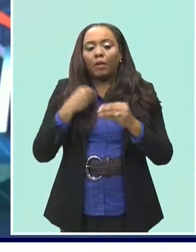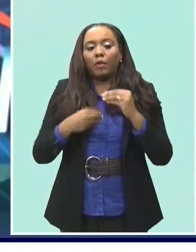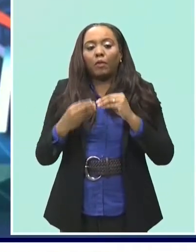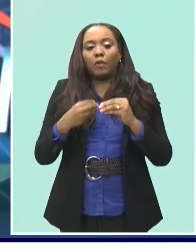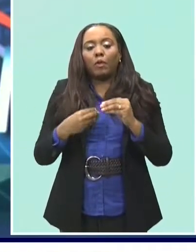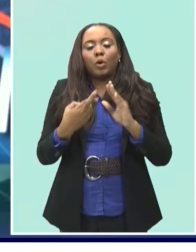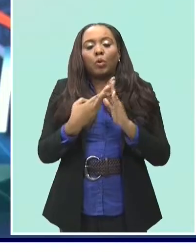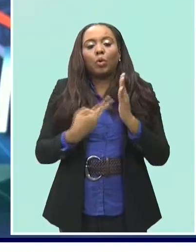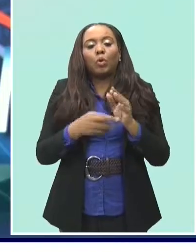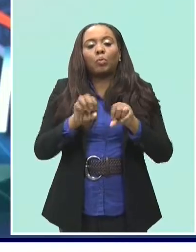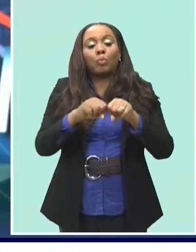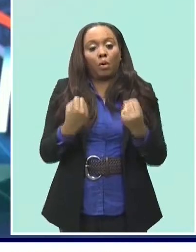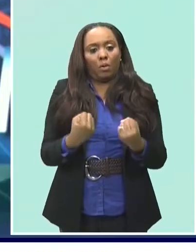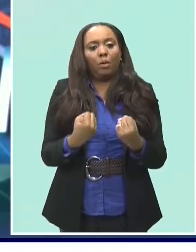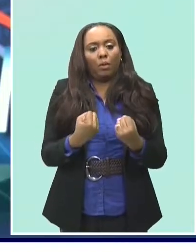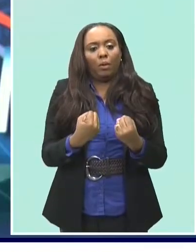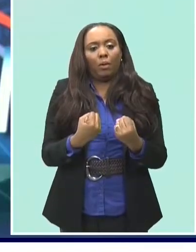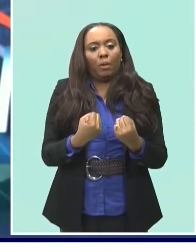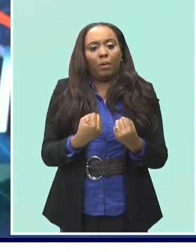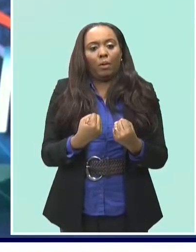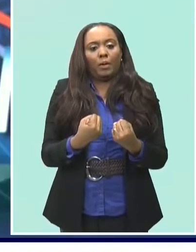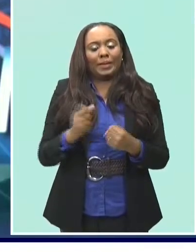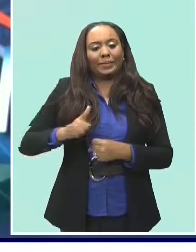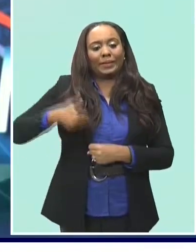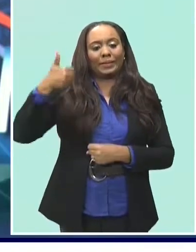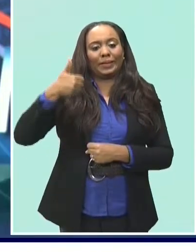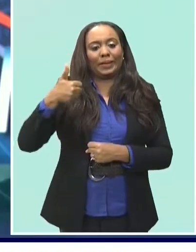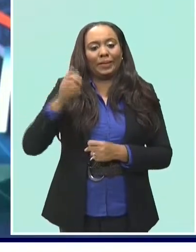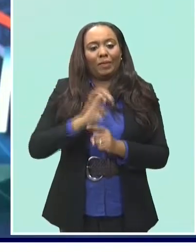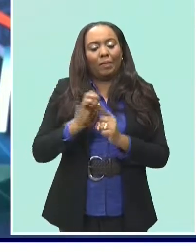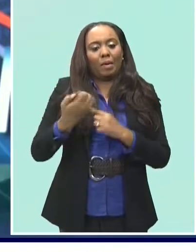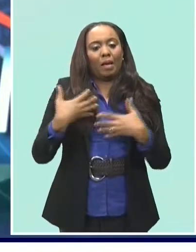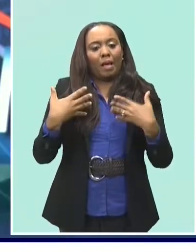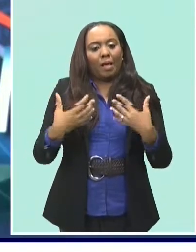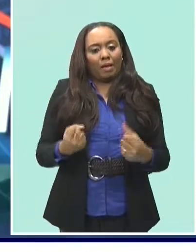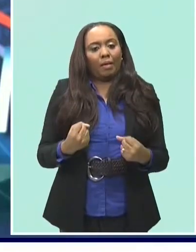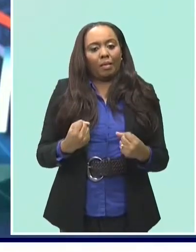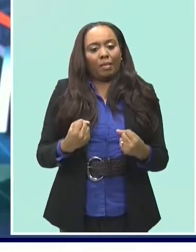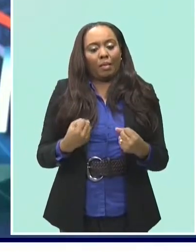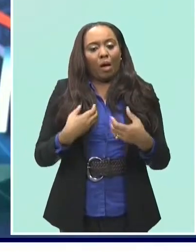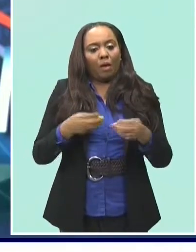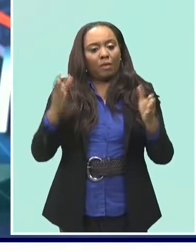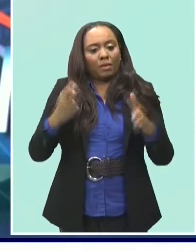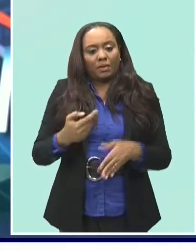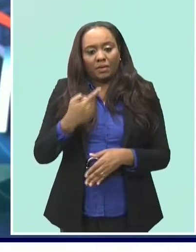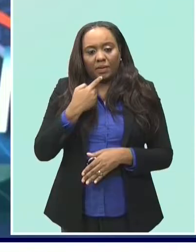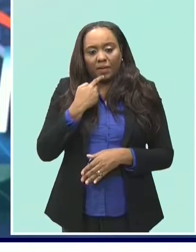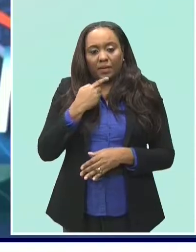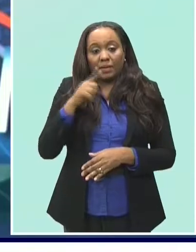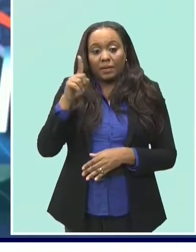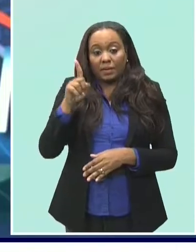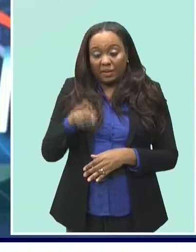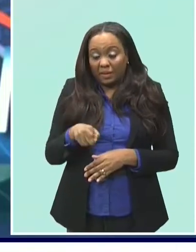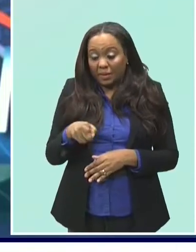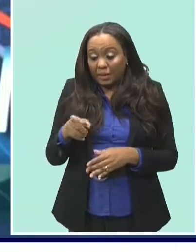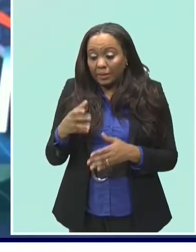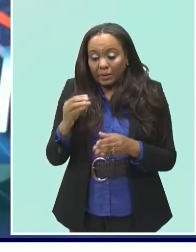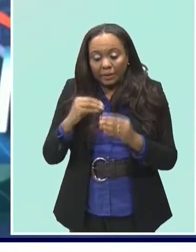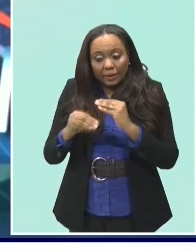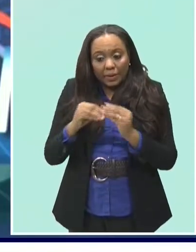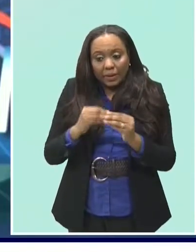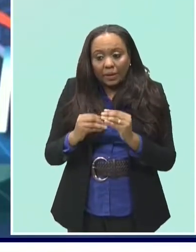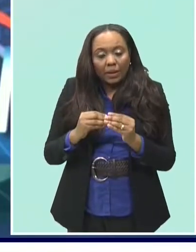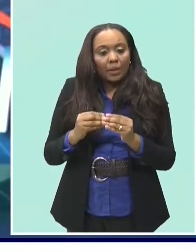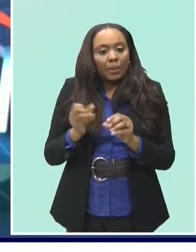had been found. The acting chief environmental health officer, Ronald Chapman, says owners were instructed to carry out necessary remedial